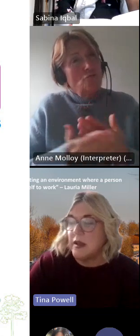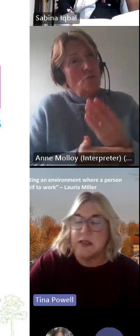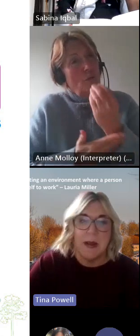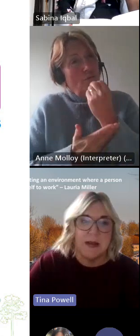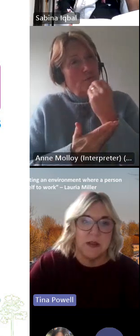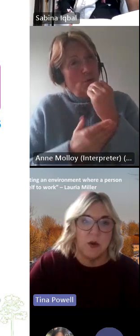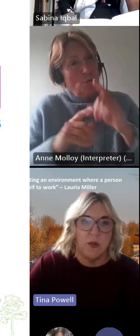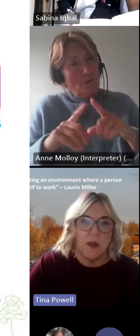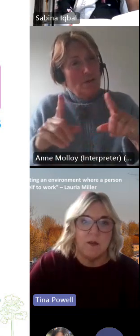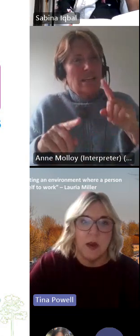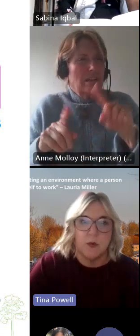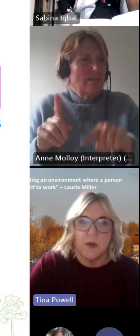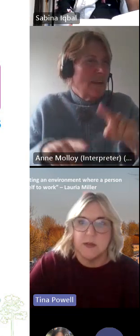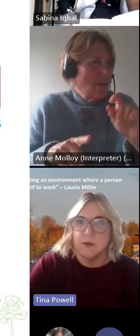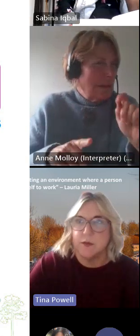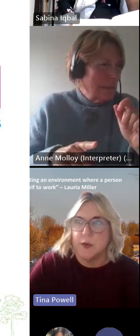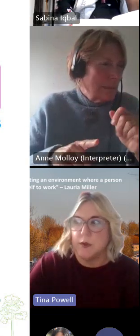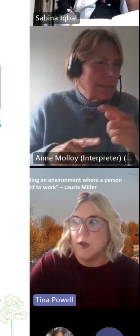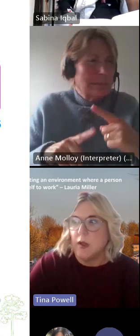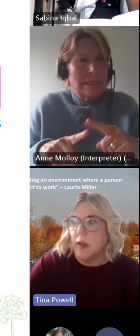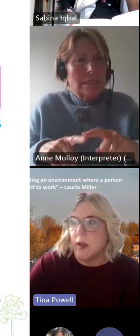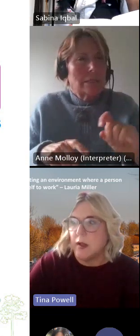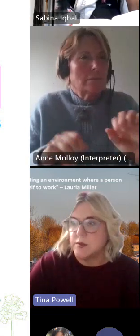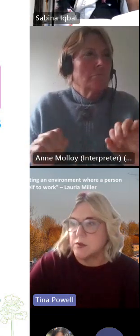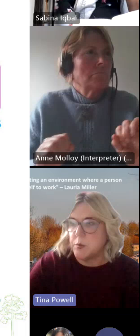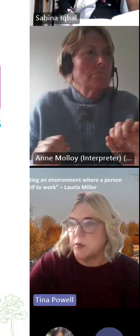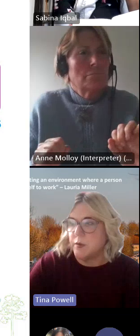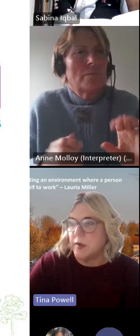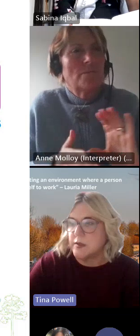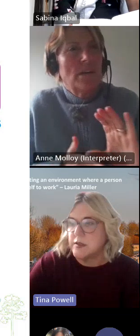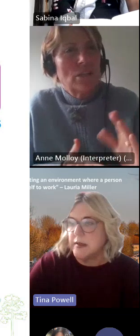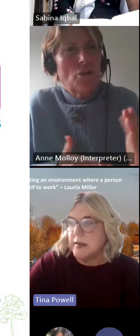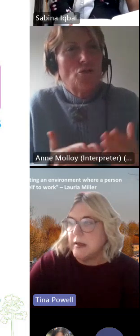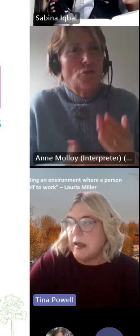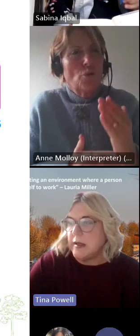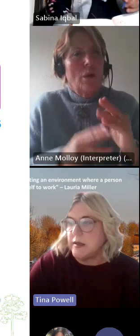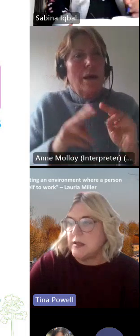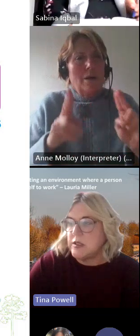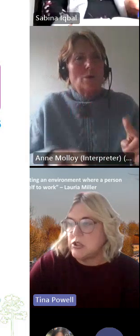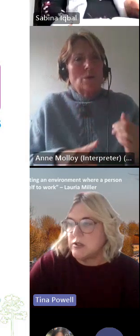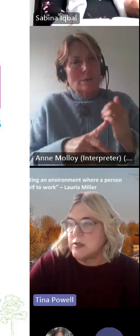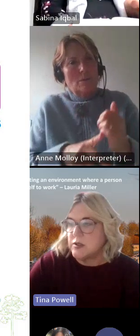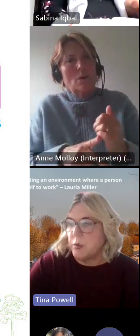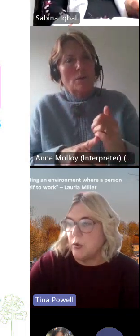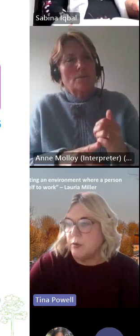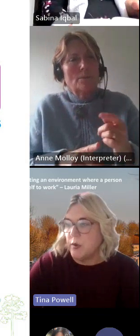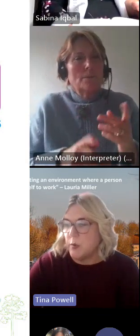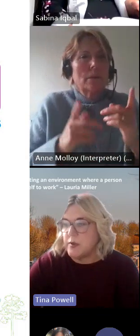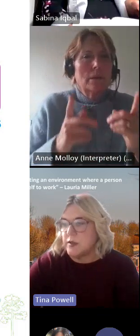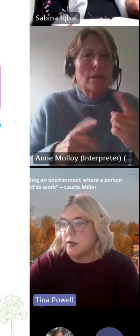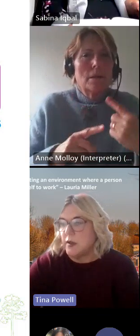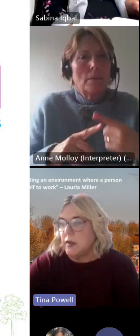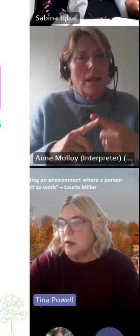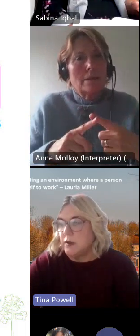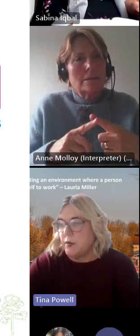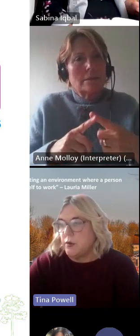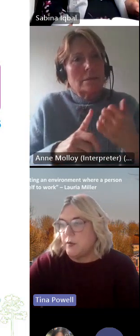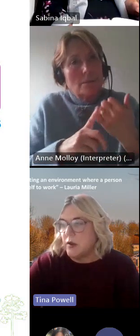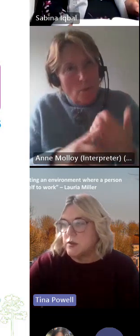varied slightly depending on the available funding through Household Support Fund. And in addition to support through the